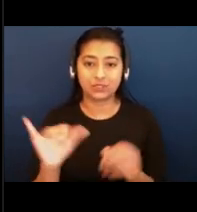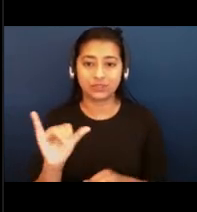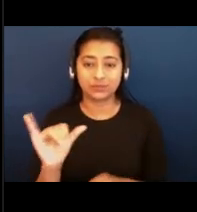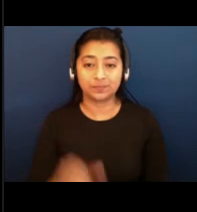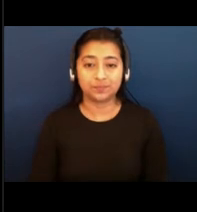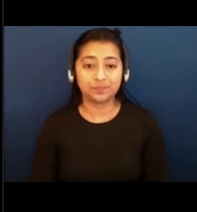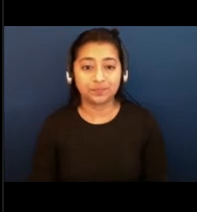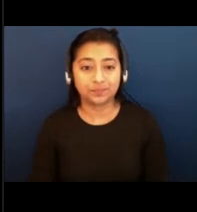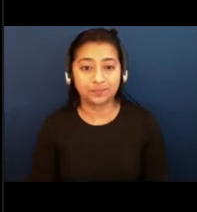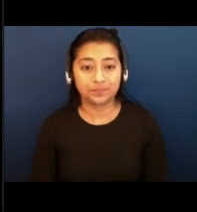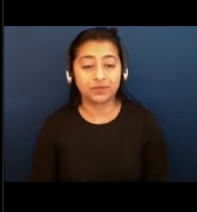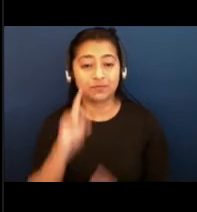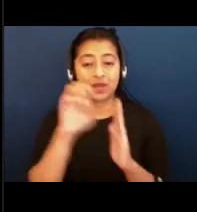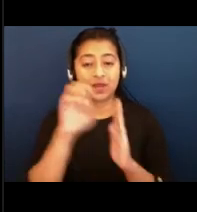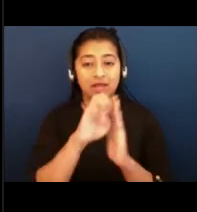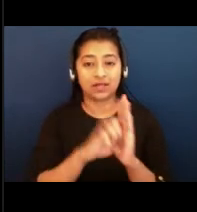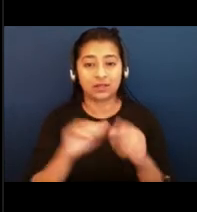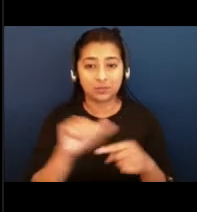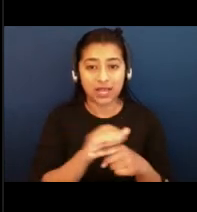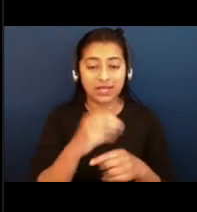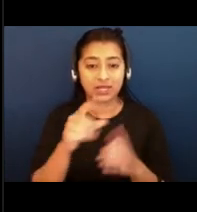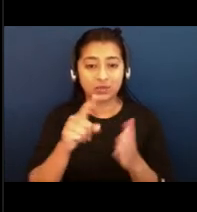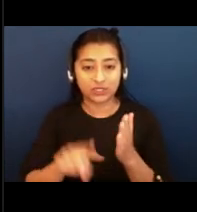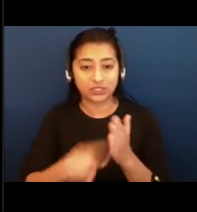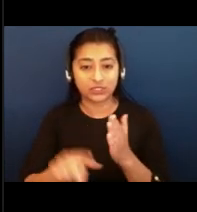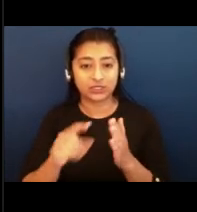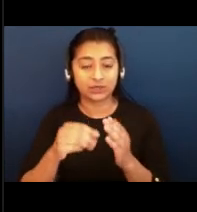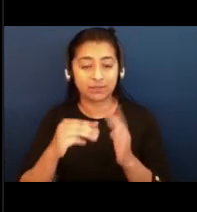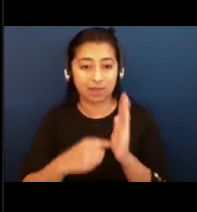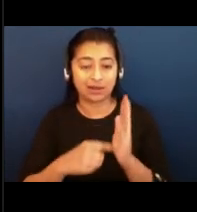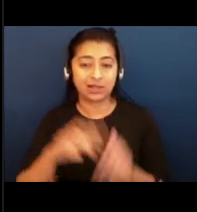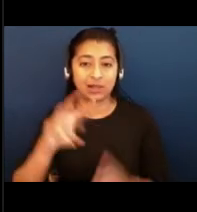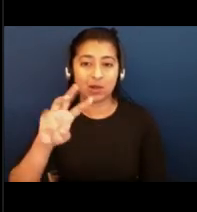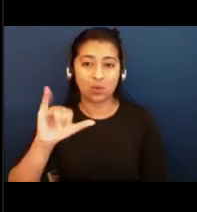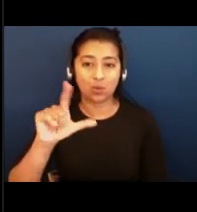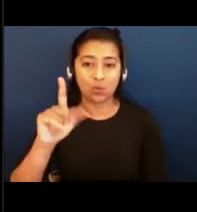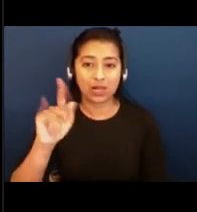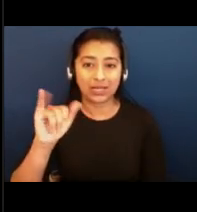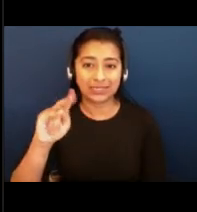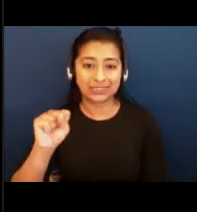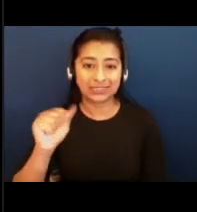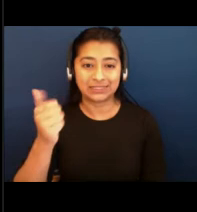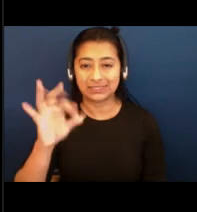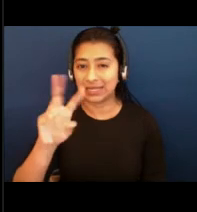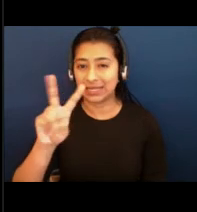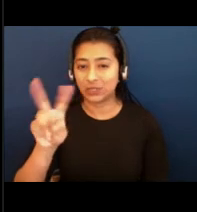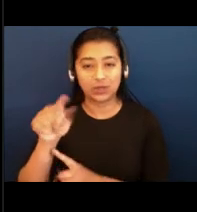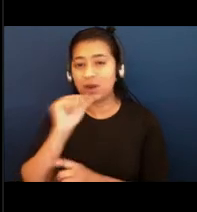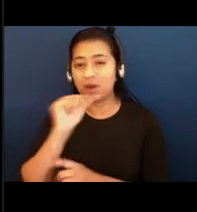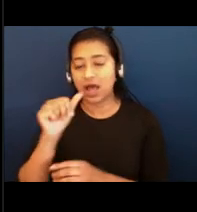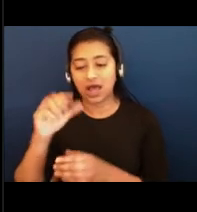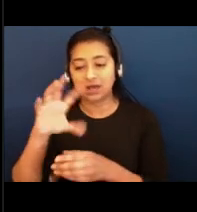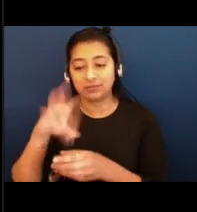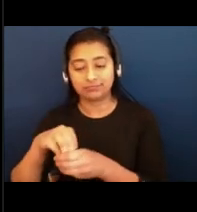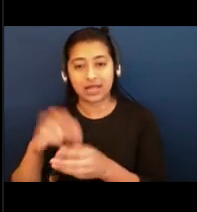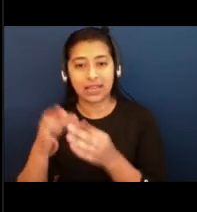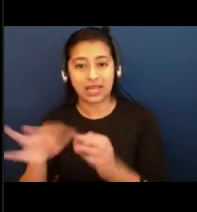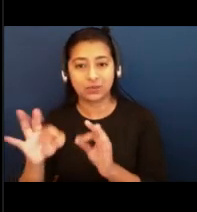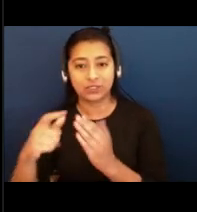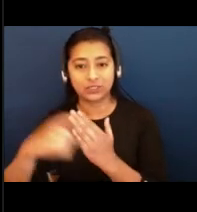In terms of ethical practices and research models, Wilkins 1992, that didn't appear in language, but I think it's a really canonical